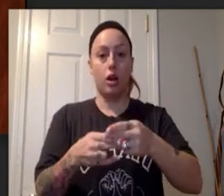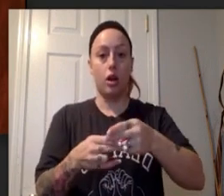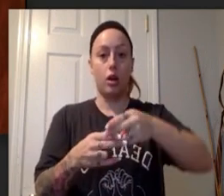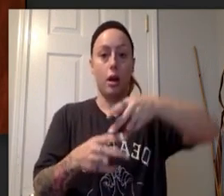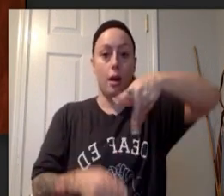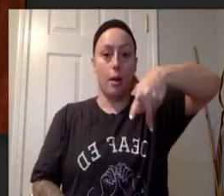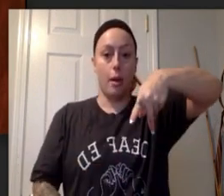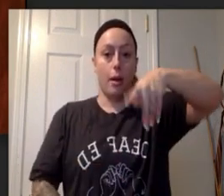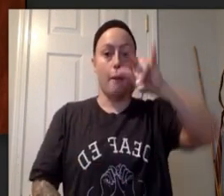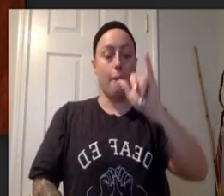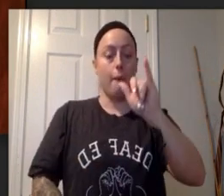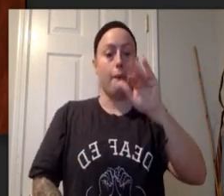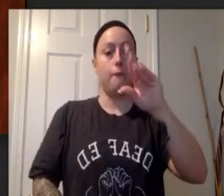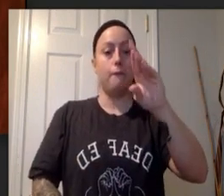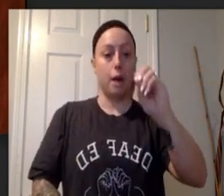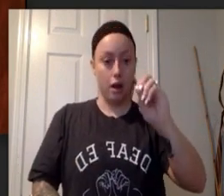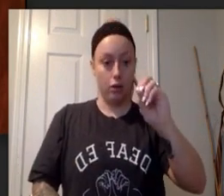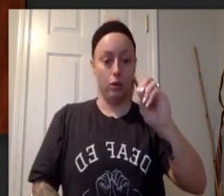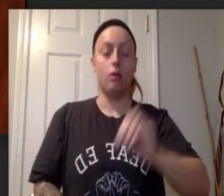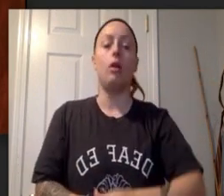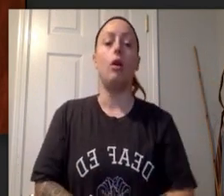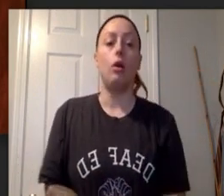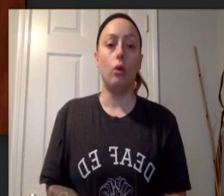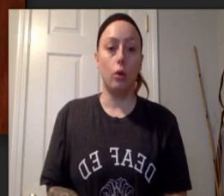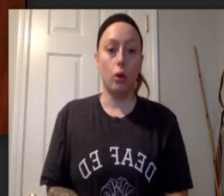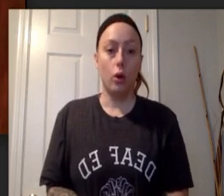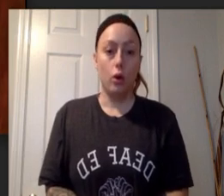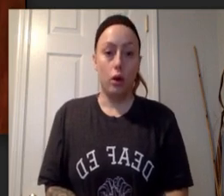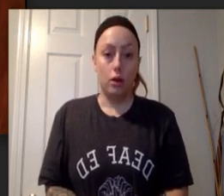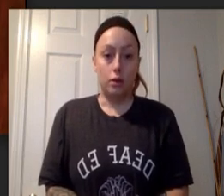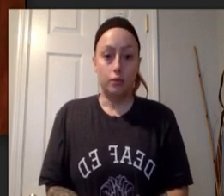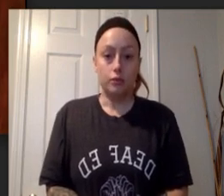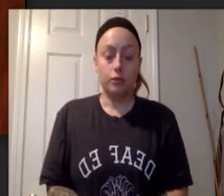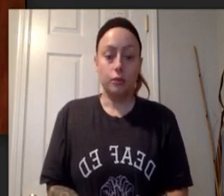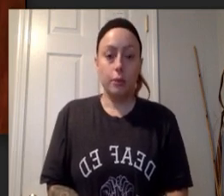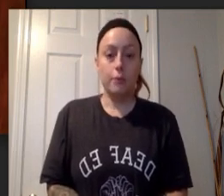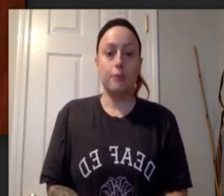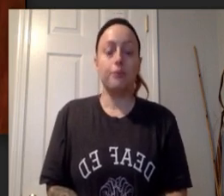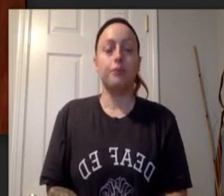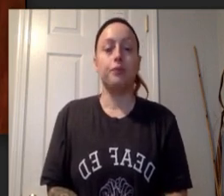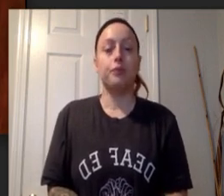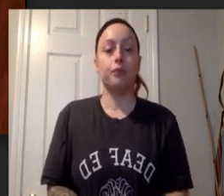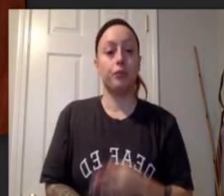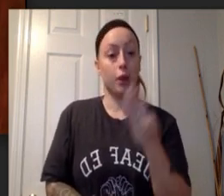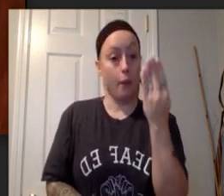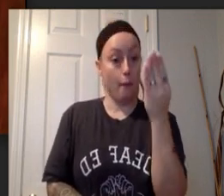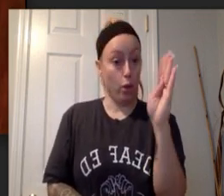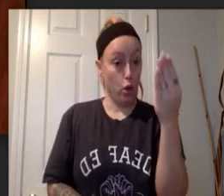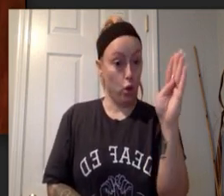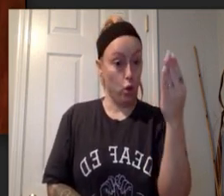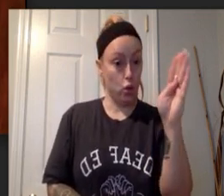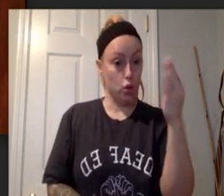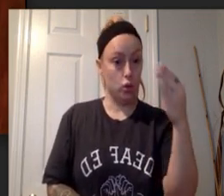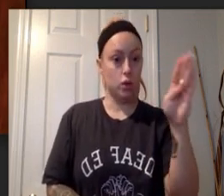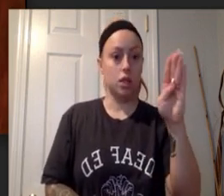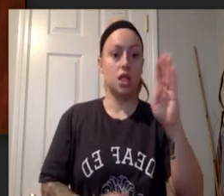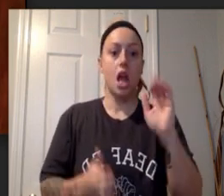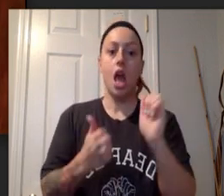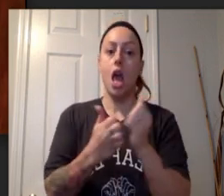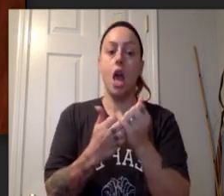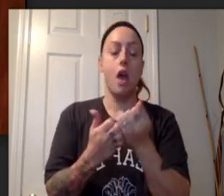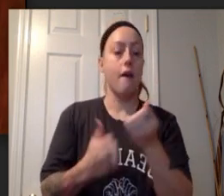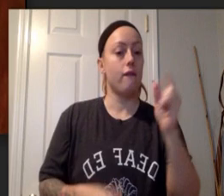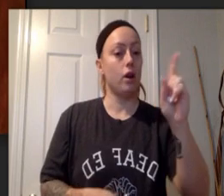been saying all summer that it's September 2022, and I've been saying all summer the blues have been everywhere, to the point that they're talking